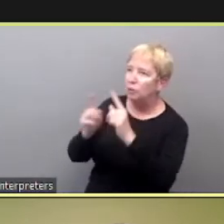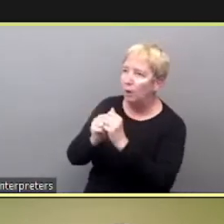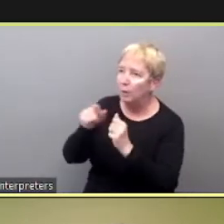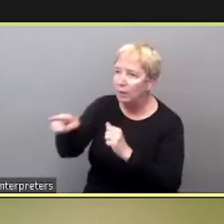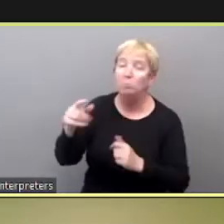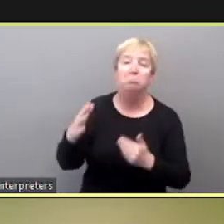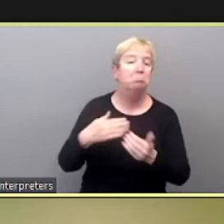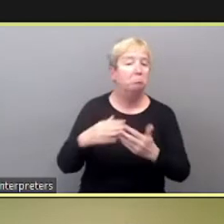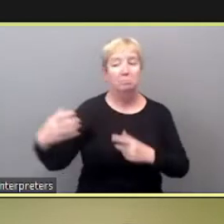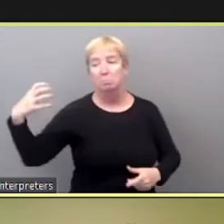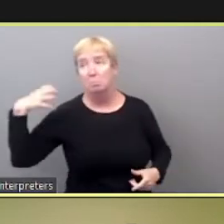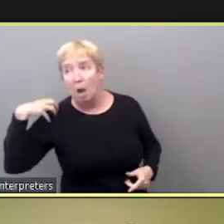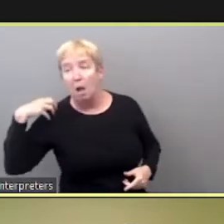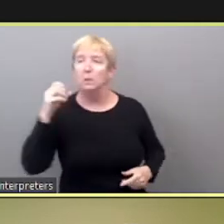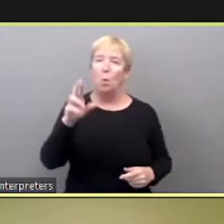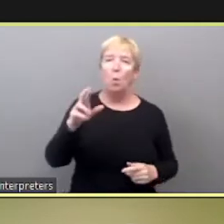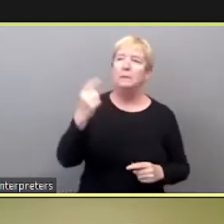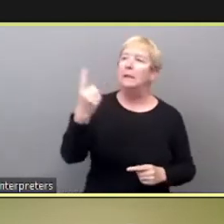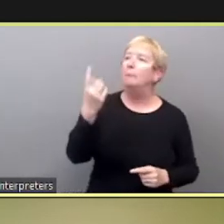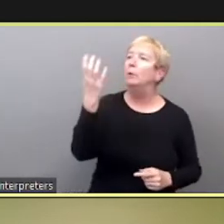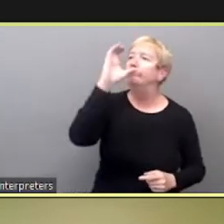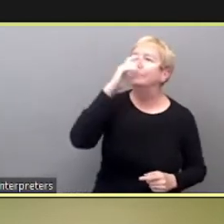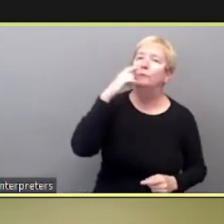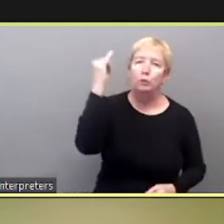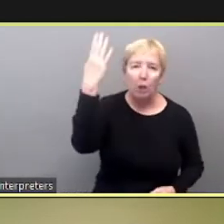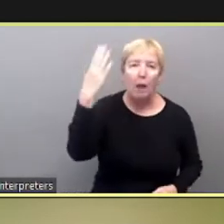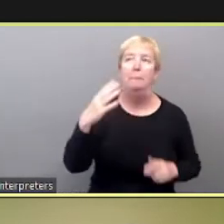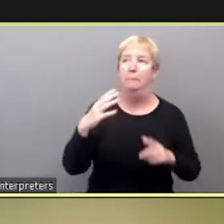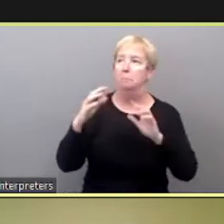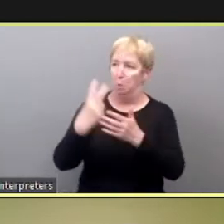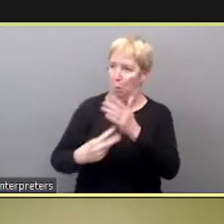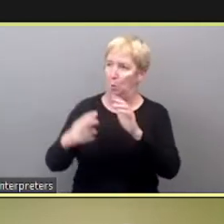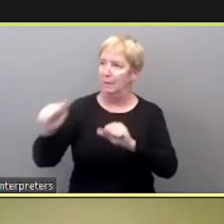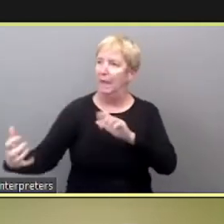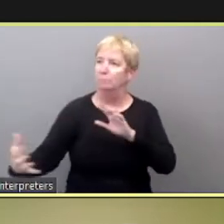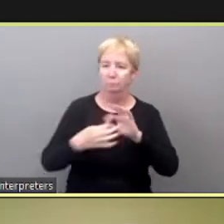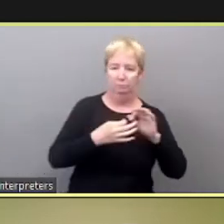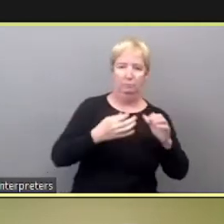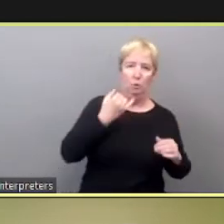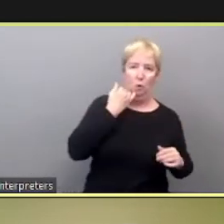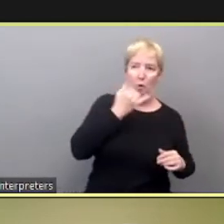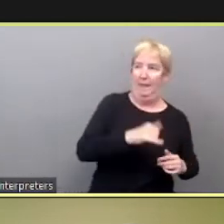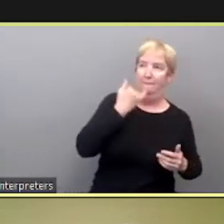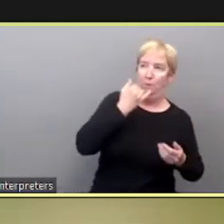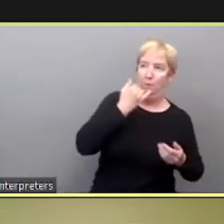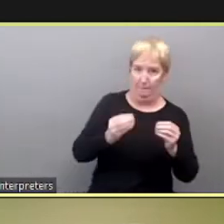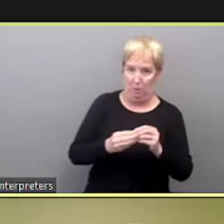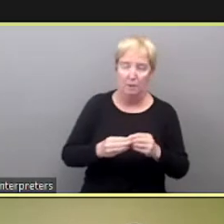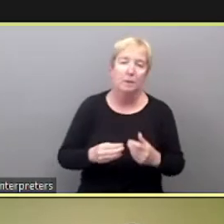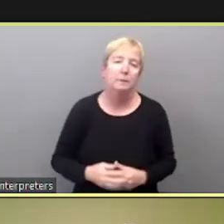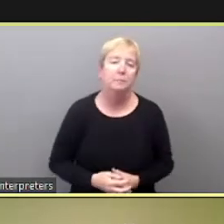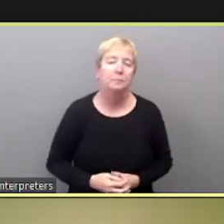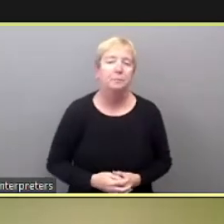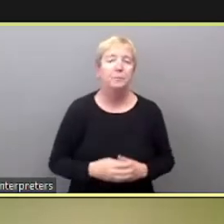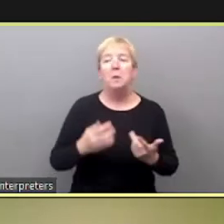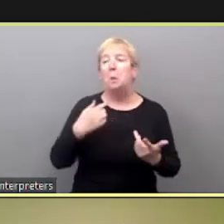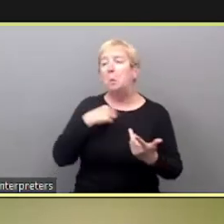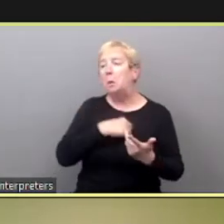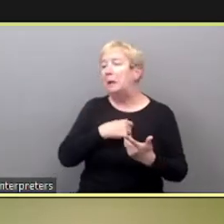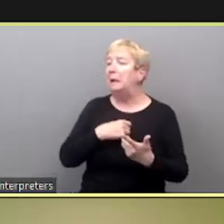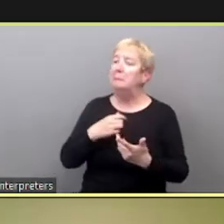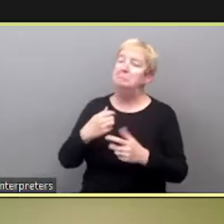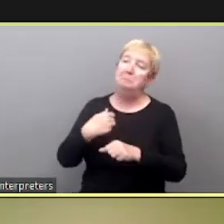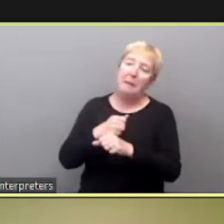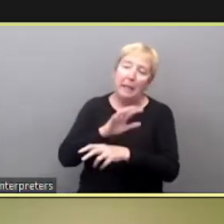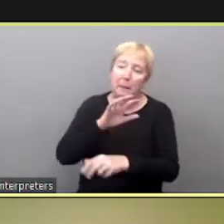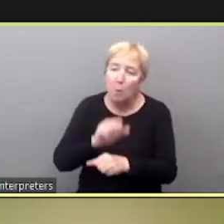will get you connected with one of our career consultants across the state. And whether we move you to an in-person appointment, whether we move you to a